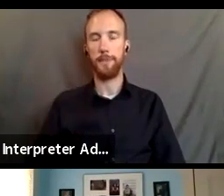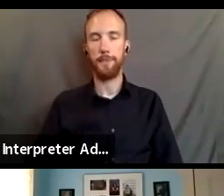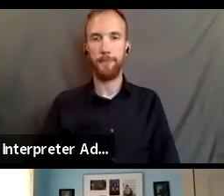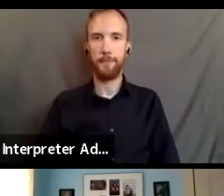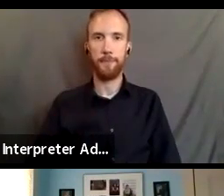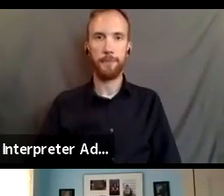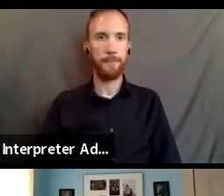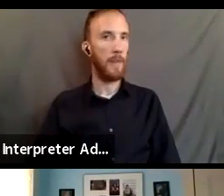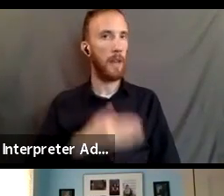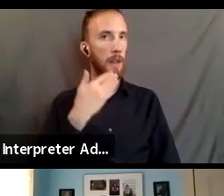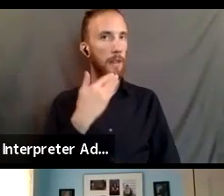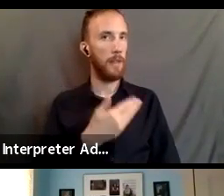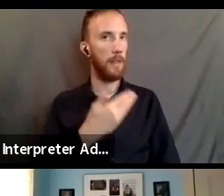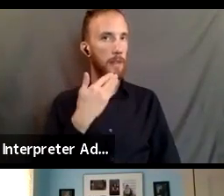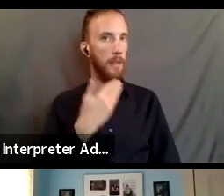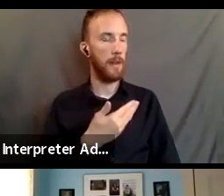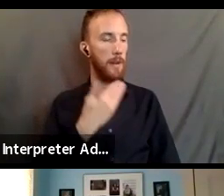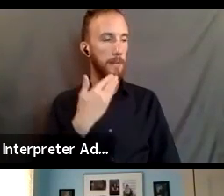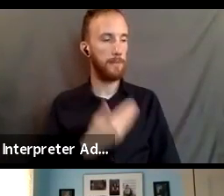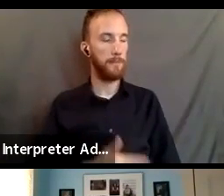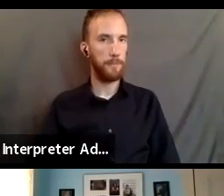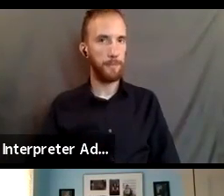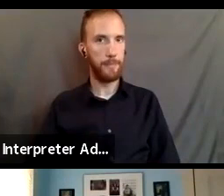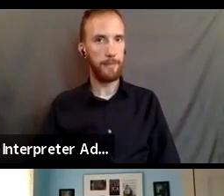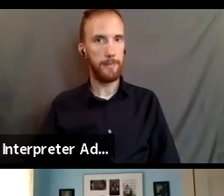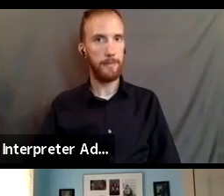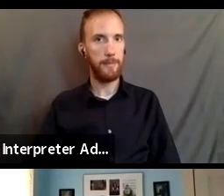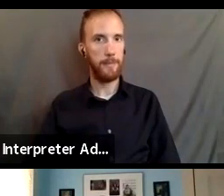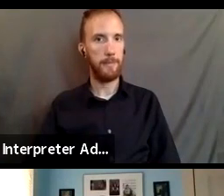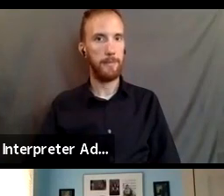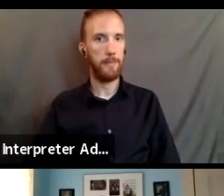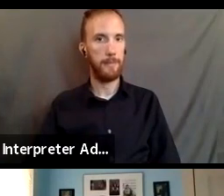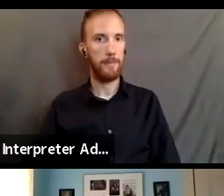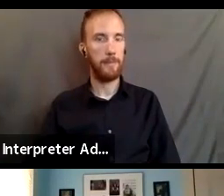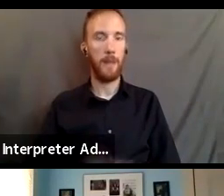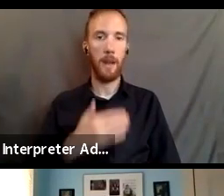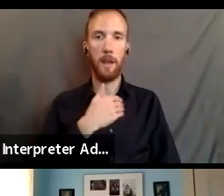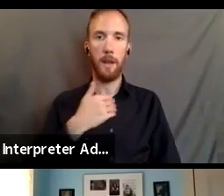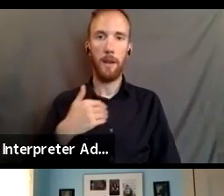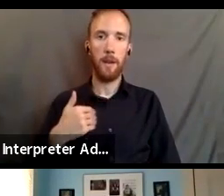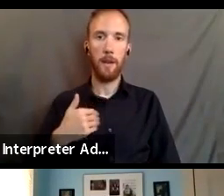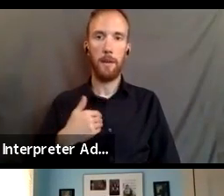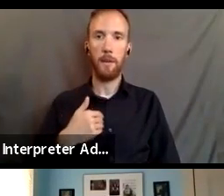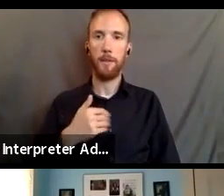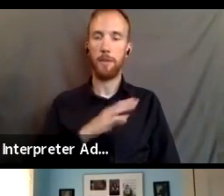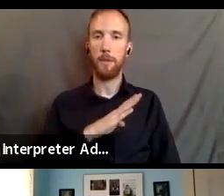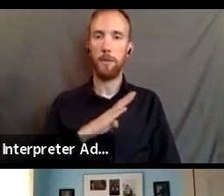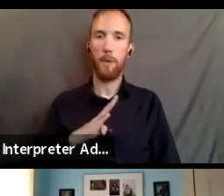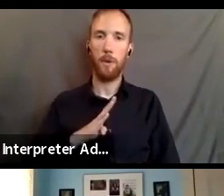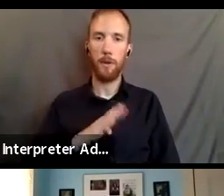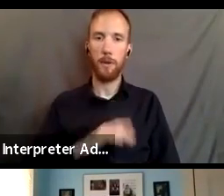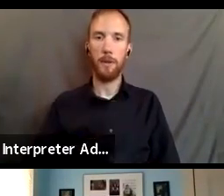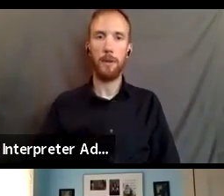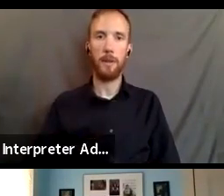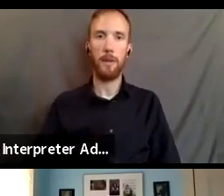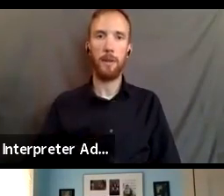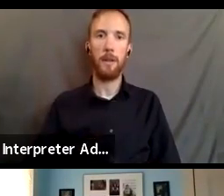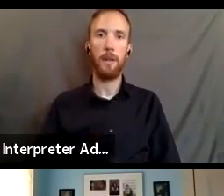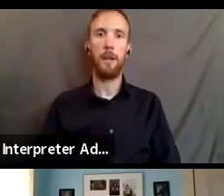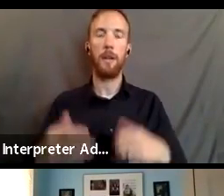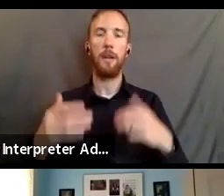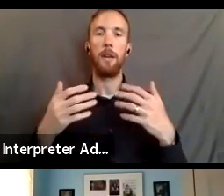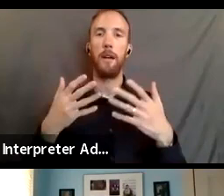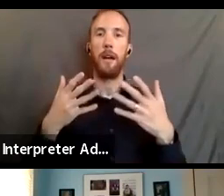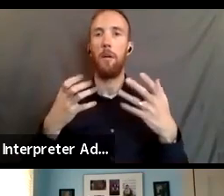thank you uh members of um for the board and i want to thank a lot of the comments